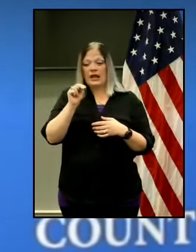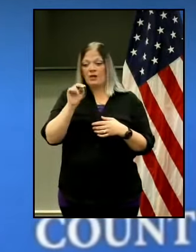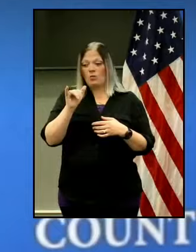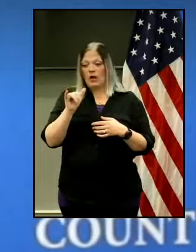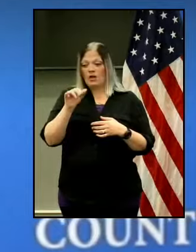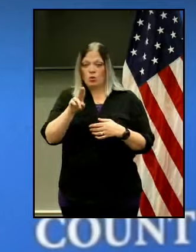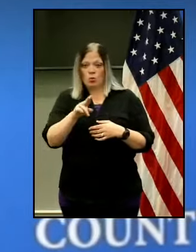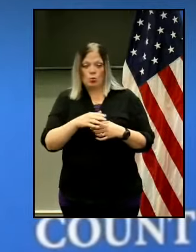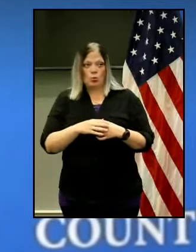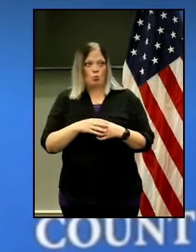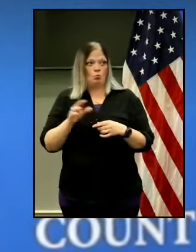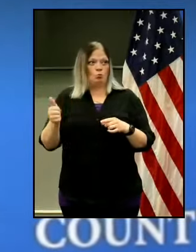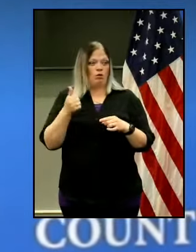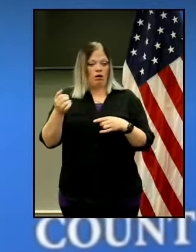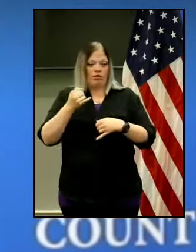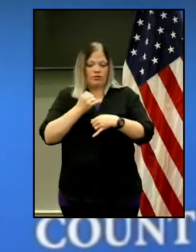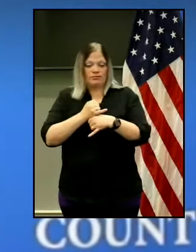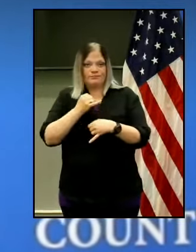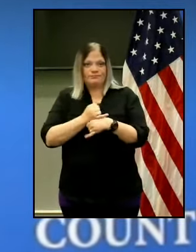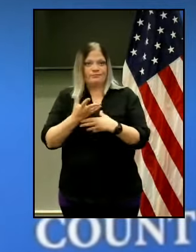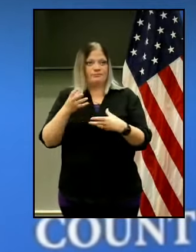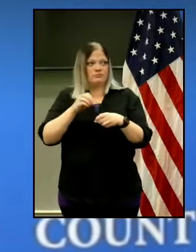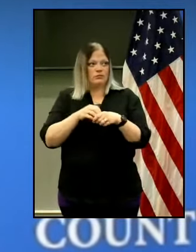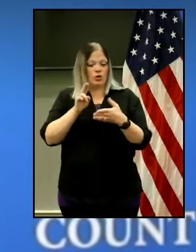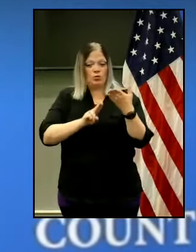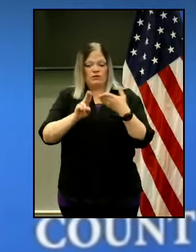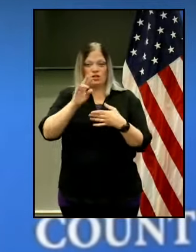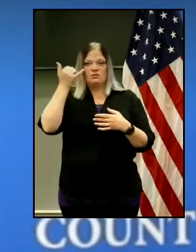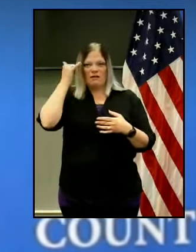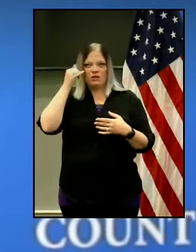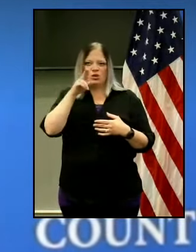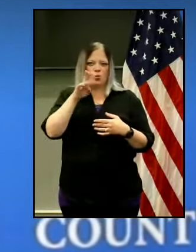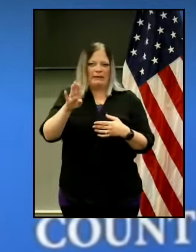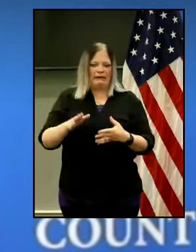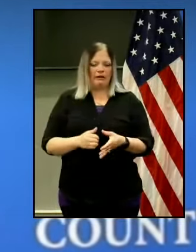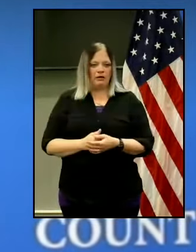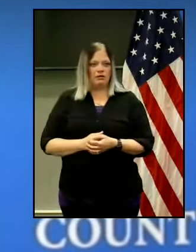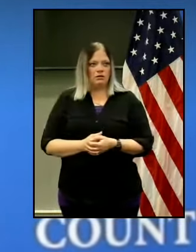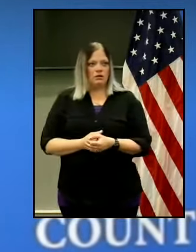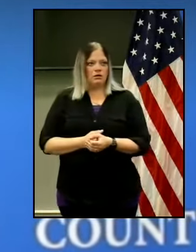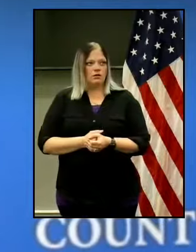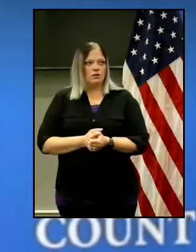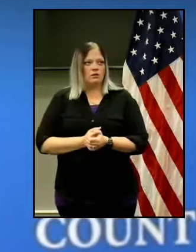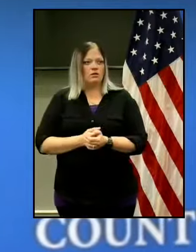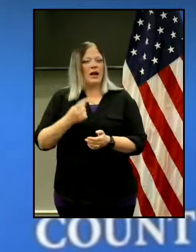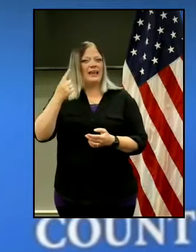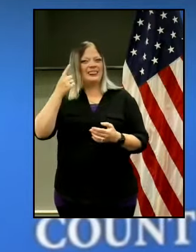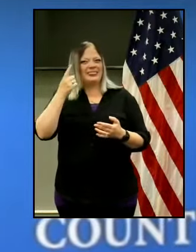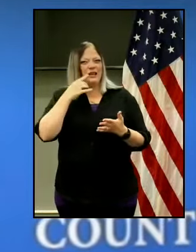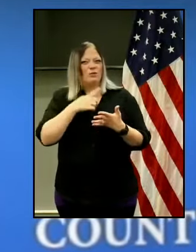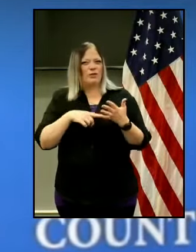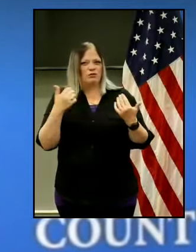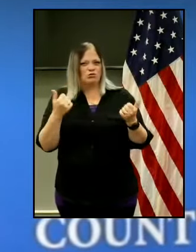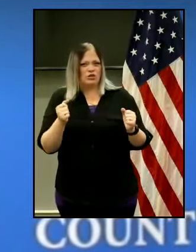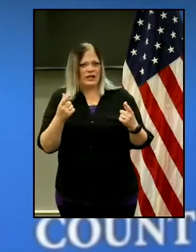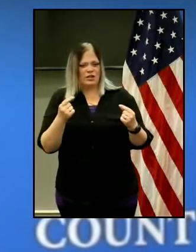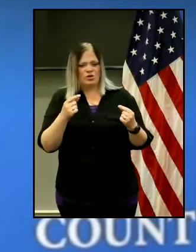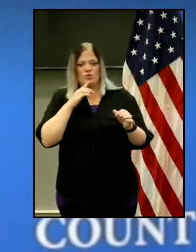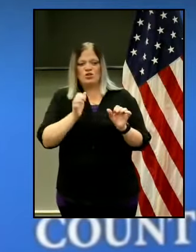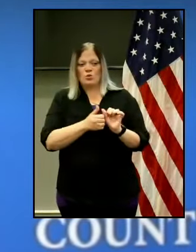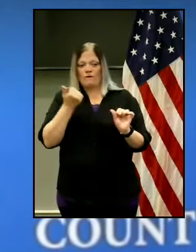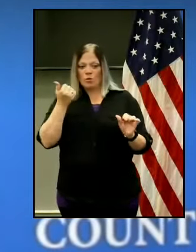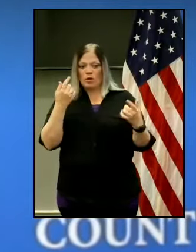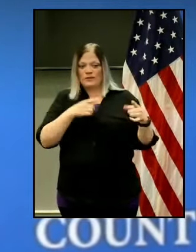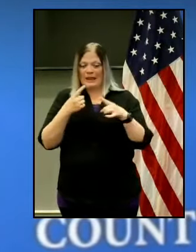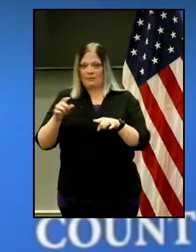NYU, other institutions, including the University of Buffalo. So I think what they're trying to do is avoid what's being done in the